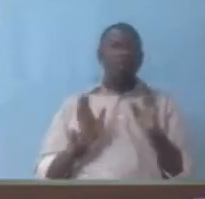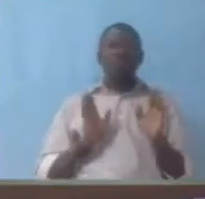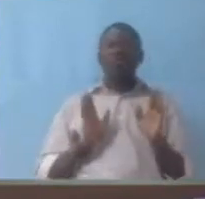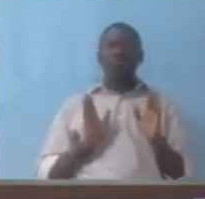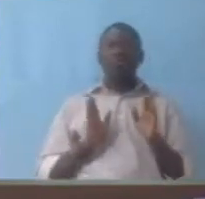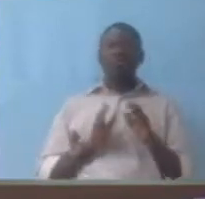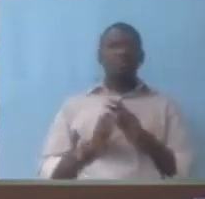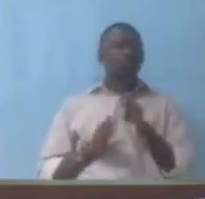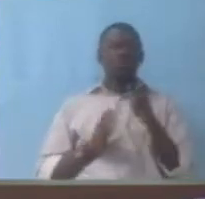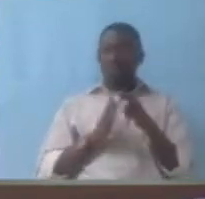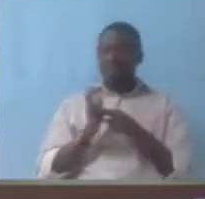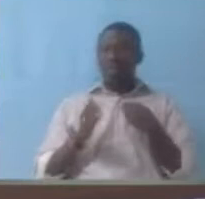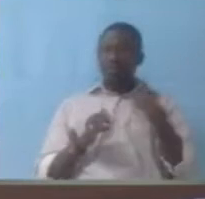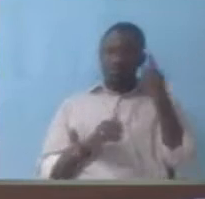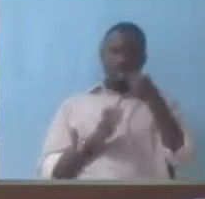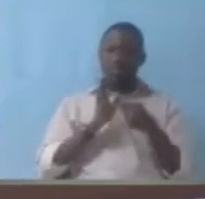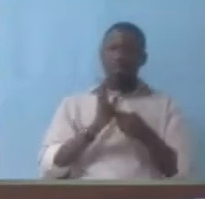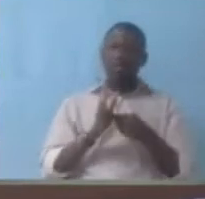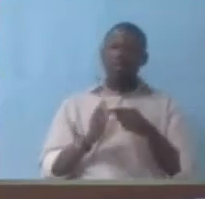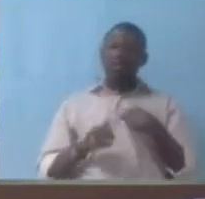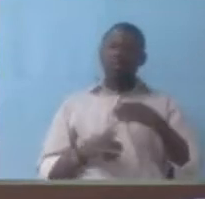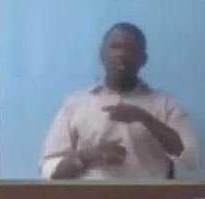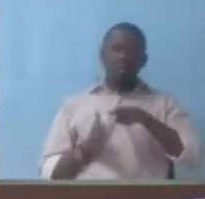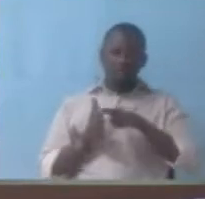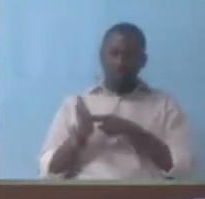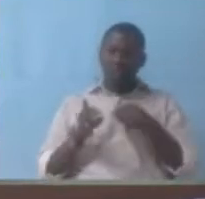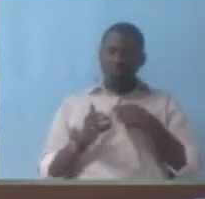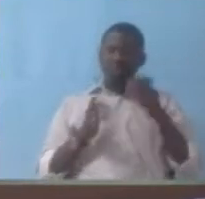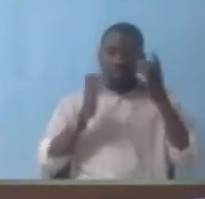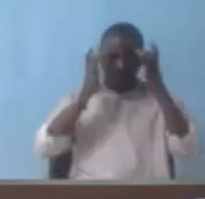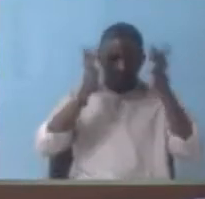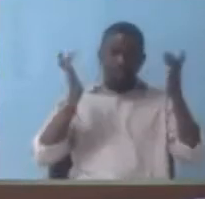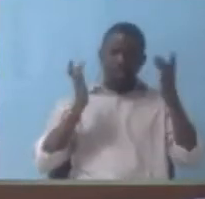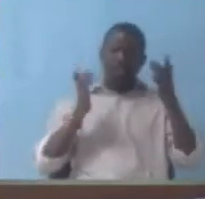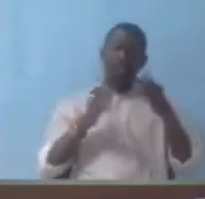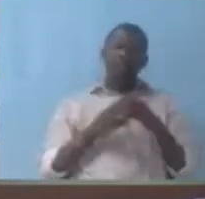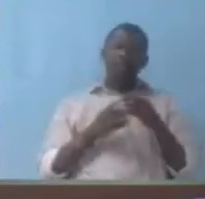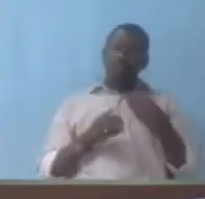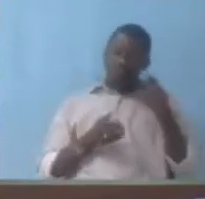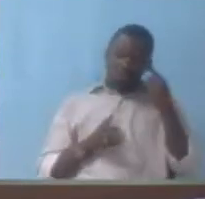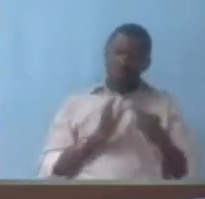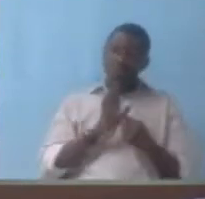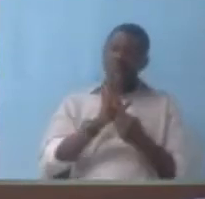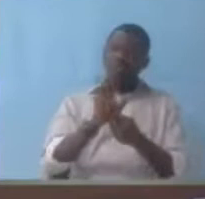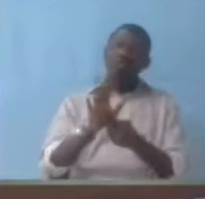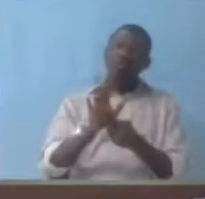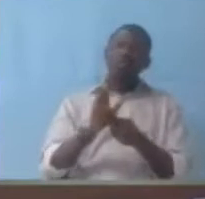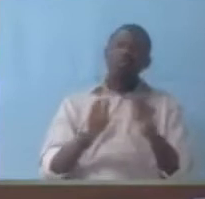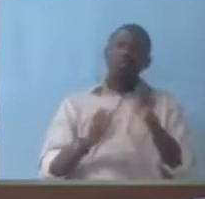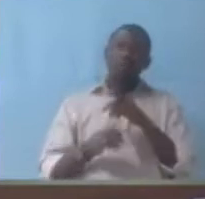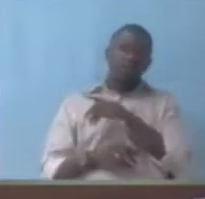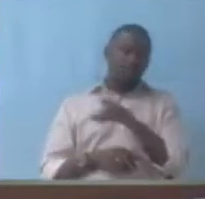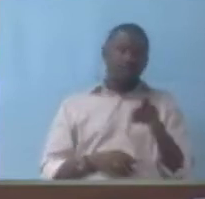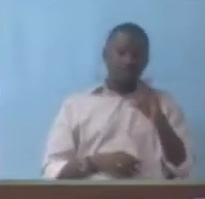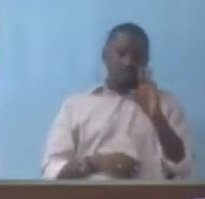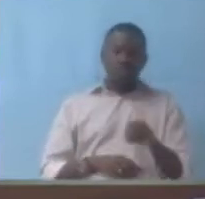They just needed my skills to reflect what they did